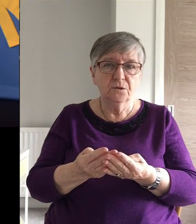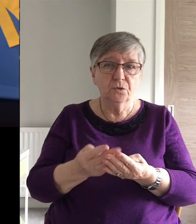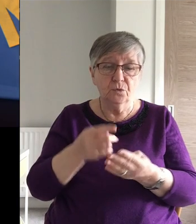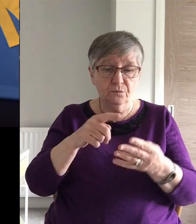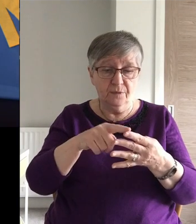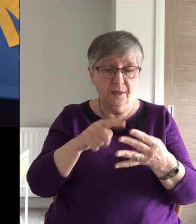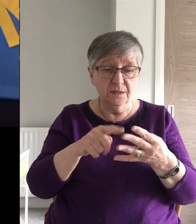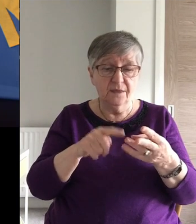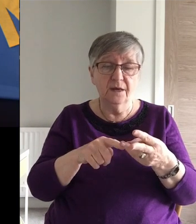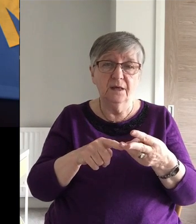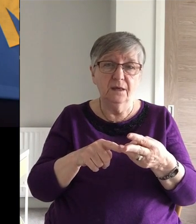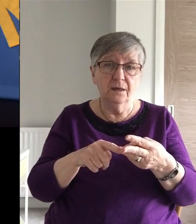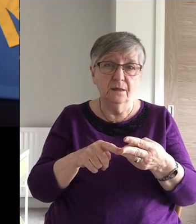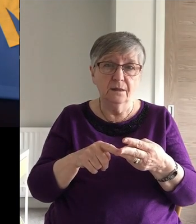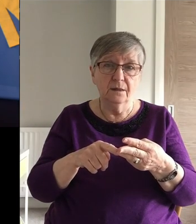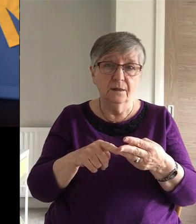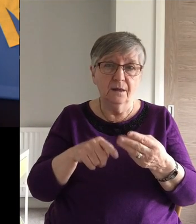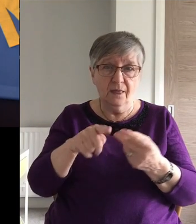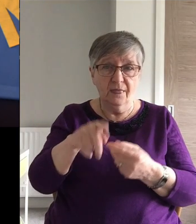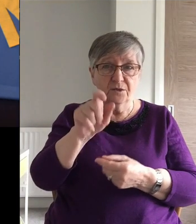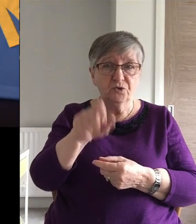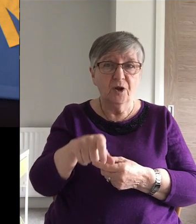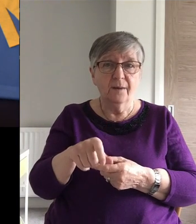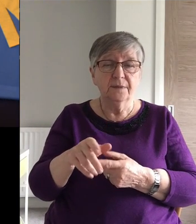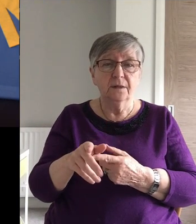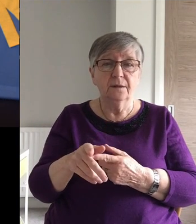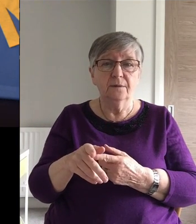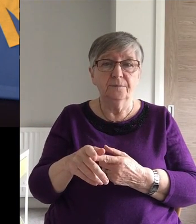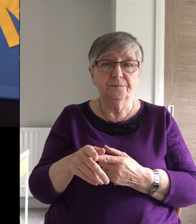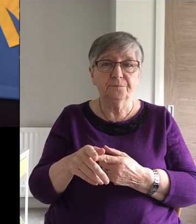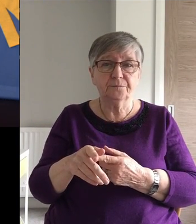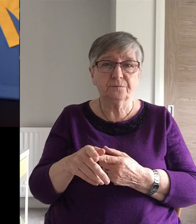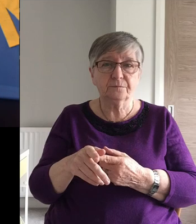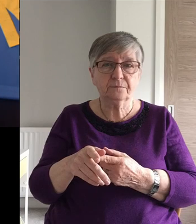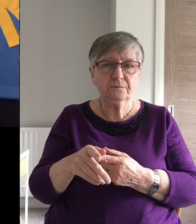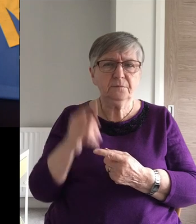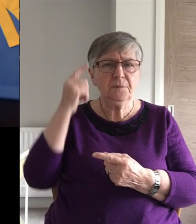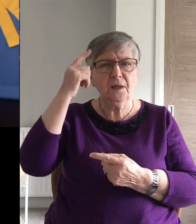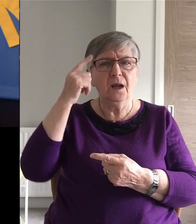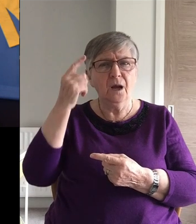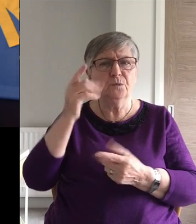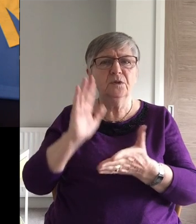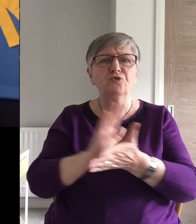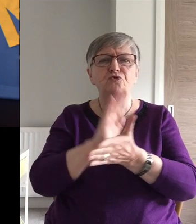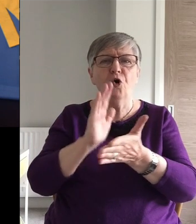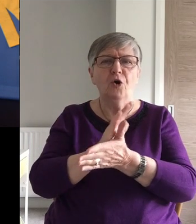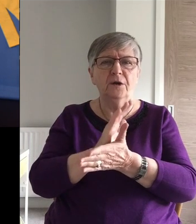So then, these three, says James in this first chapter. Count it joy.